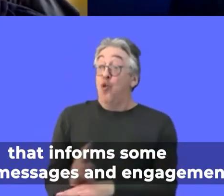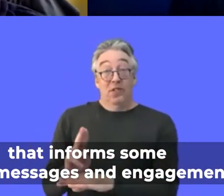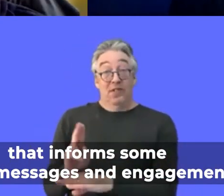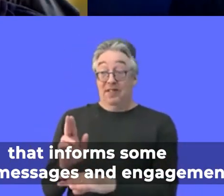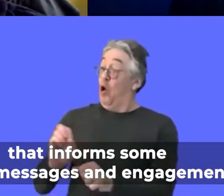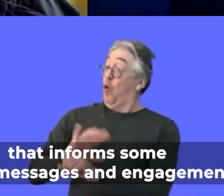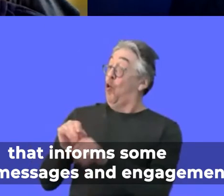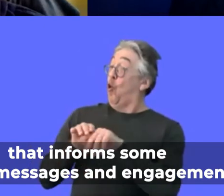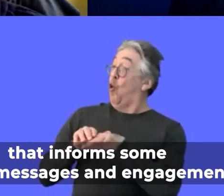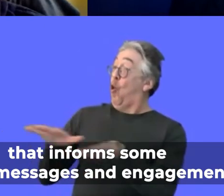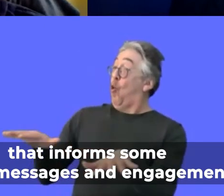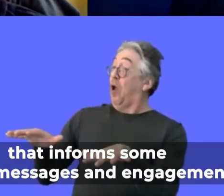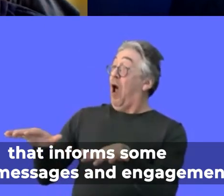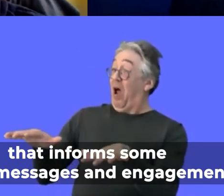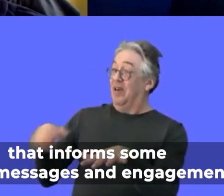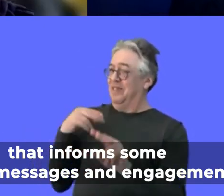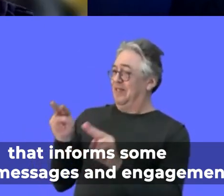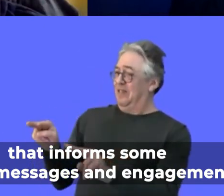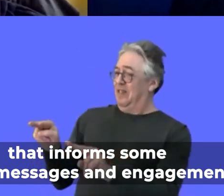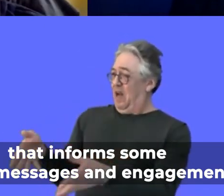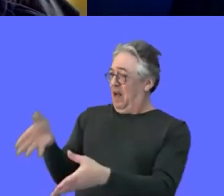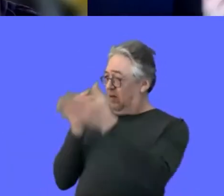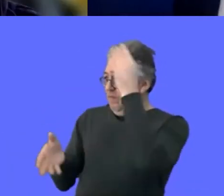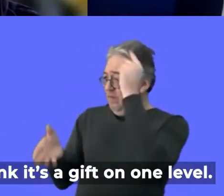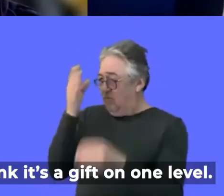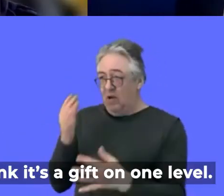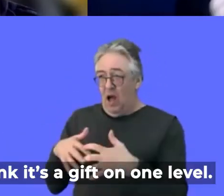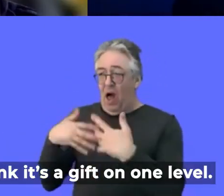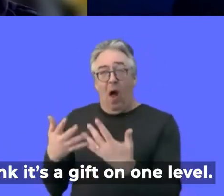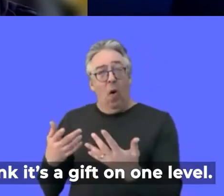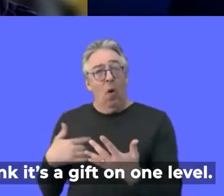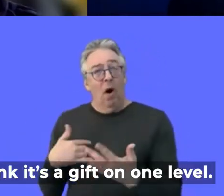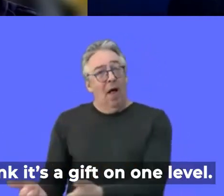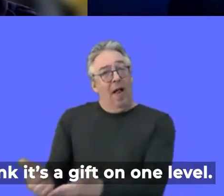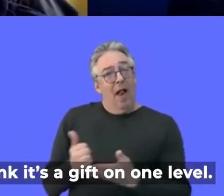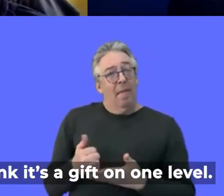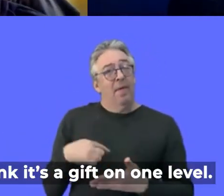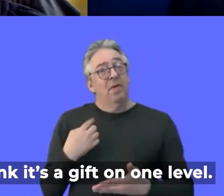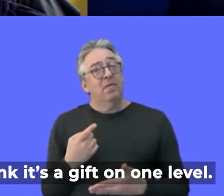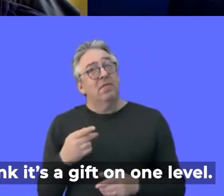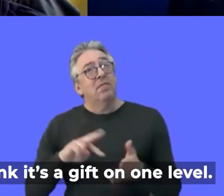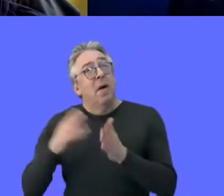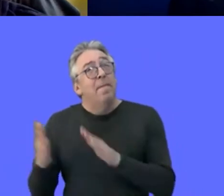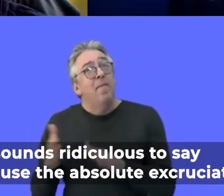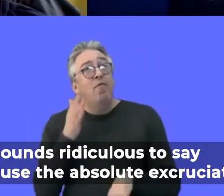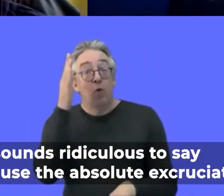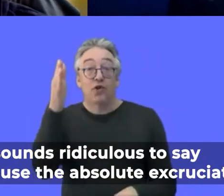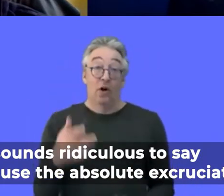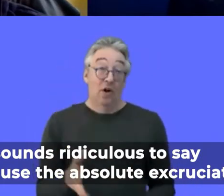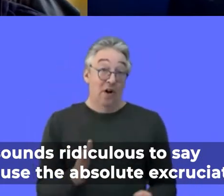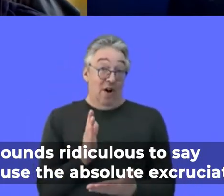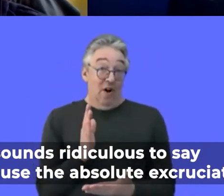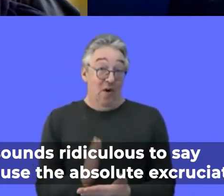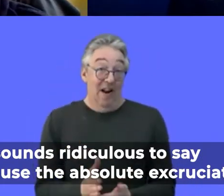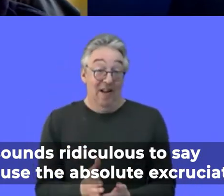how that informs some of our messages and engagement, I think it's a gift on one level. It sounds ridiculous to